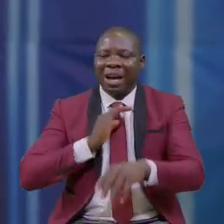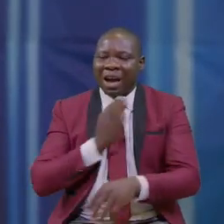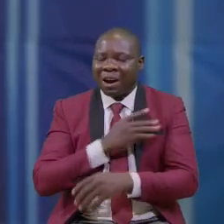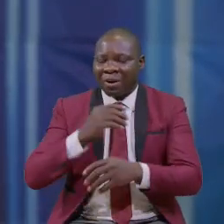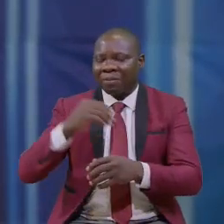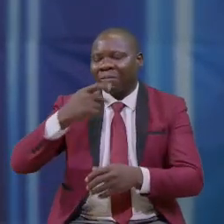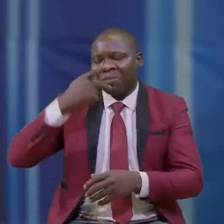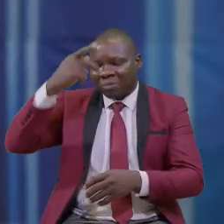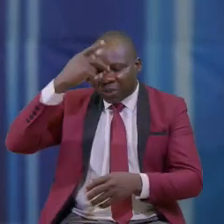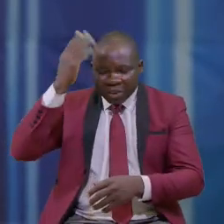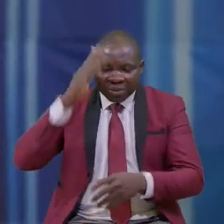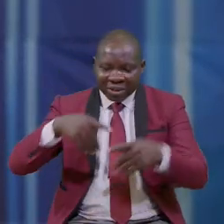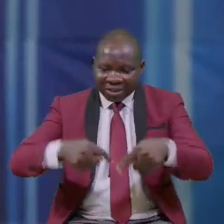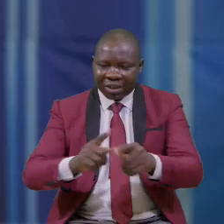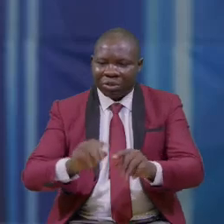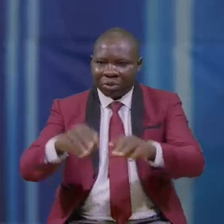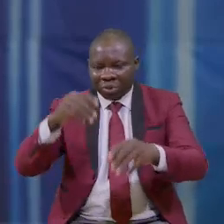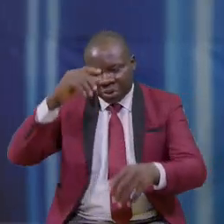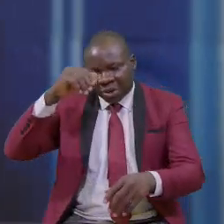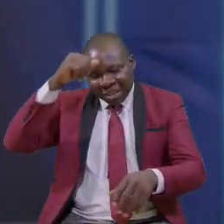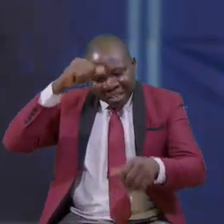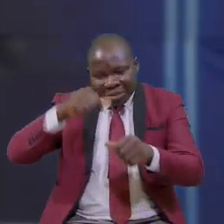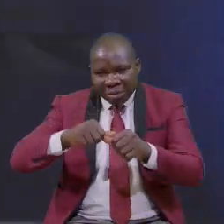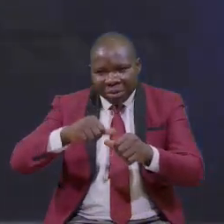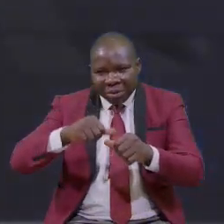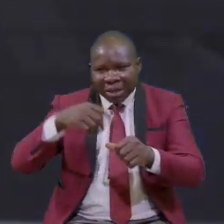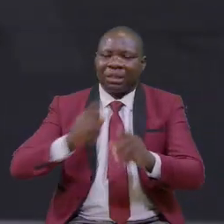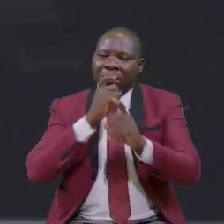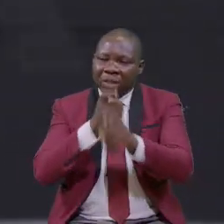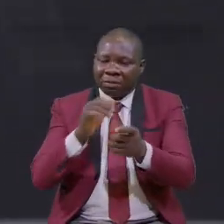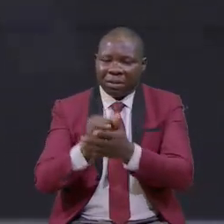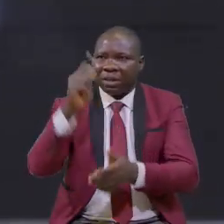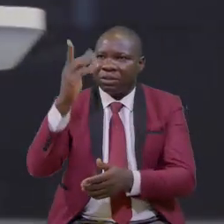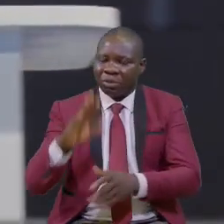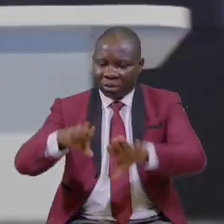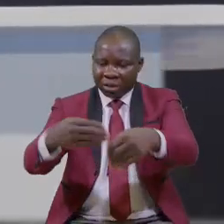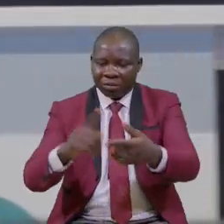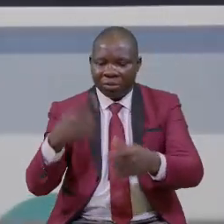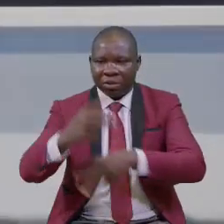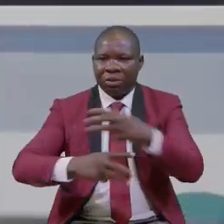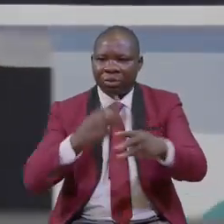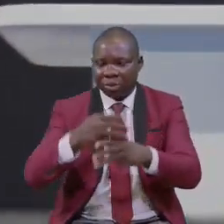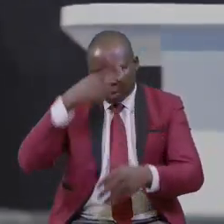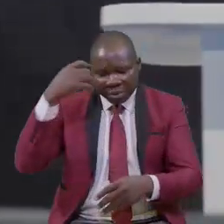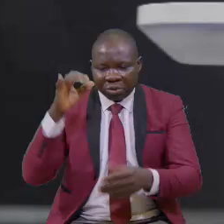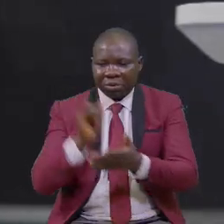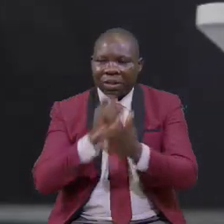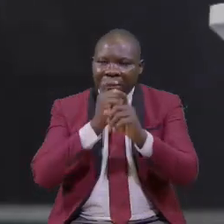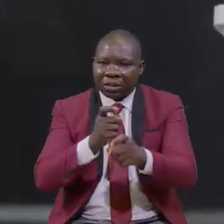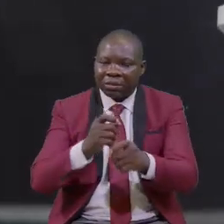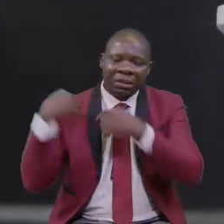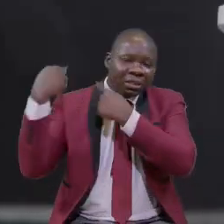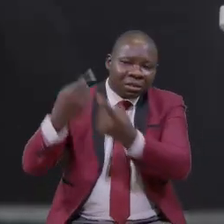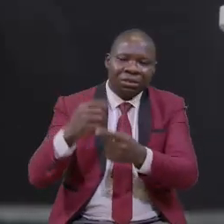God gave to the world. And because of that gift, since God is God the Father, a father,